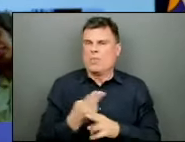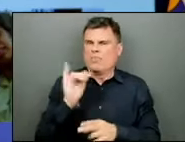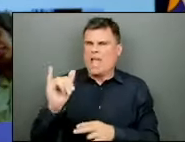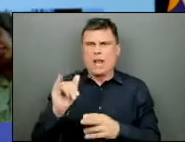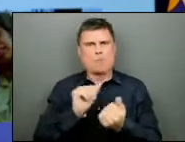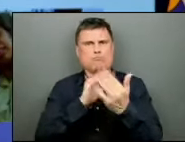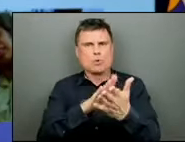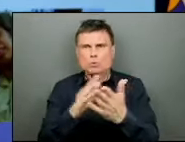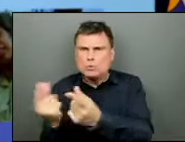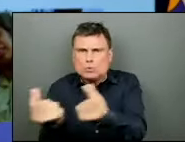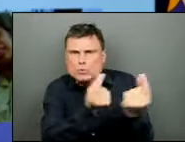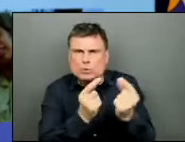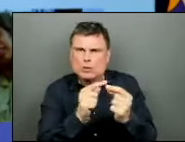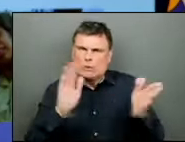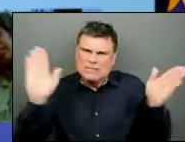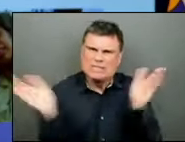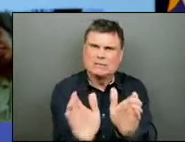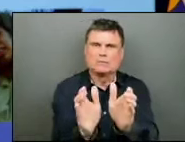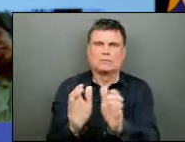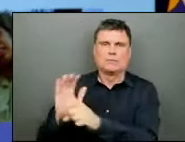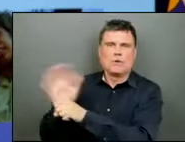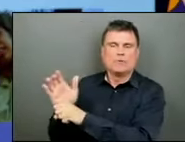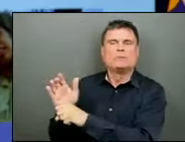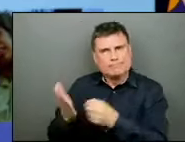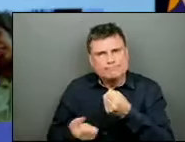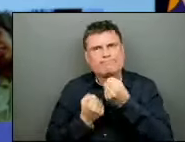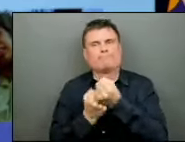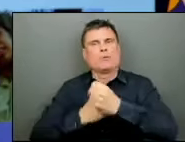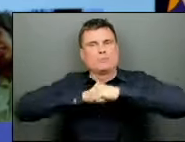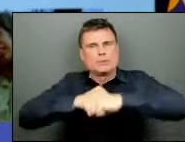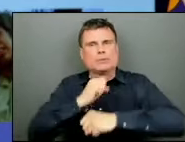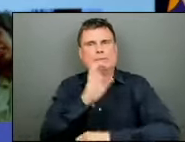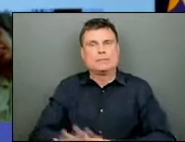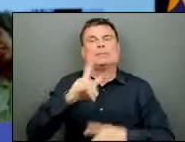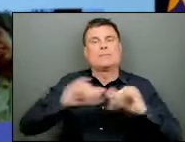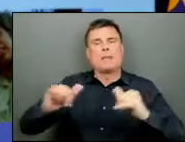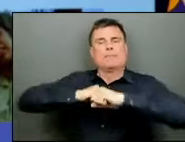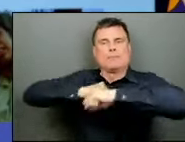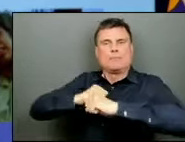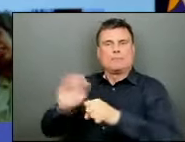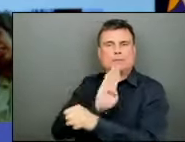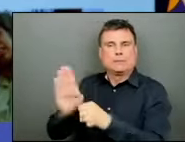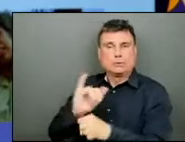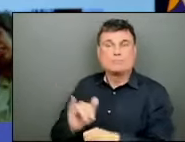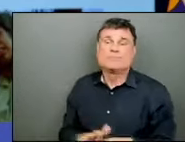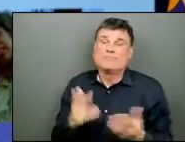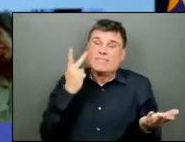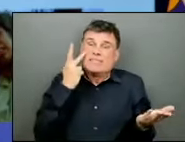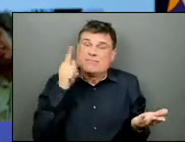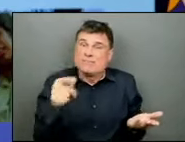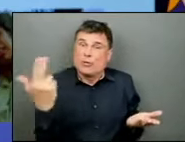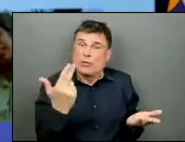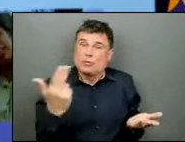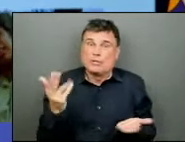that were put in place to protect British Columbians, to protect businesses for the long term. We'll see what the data shows us on Thursday.